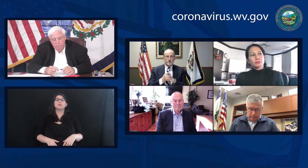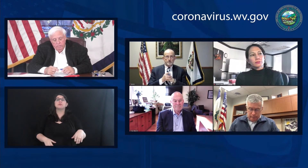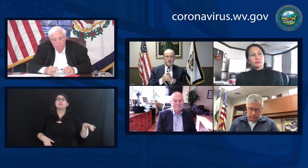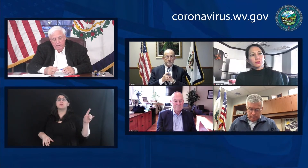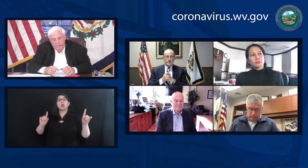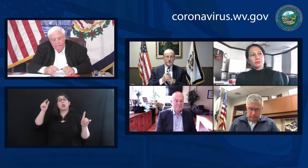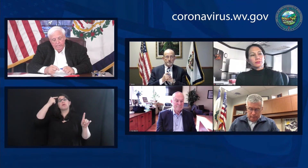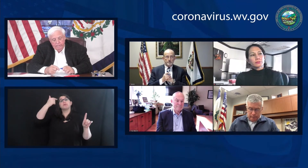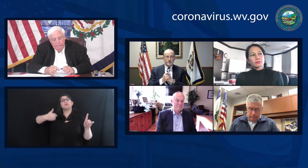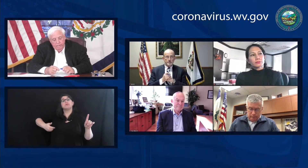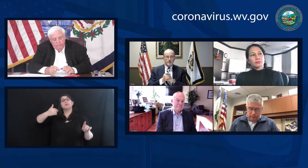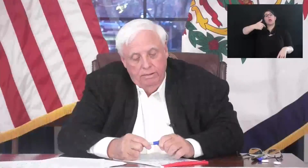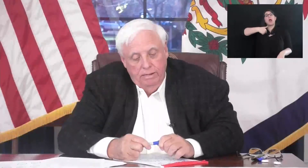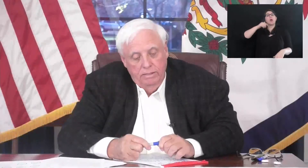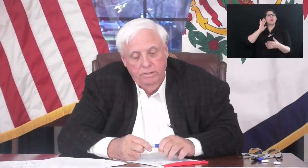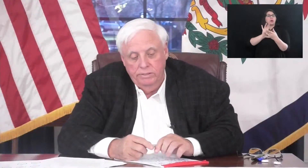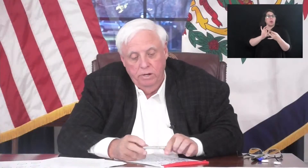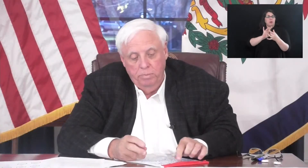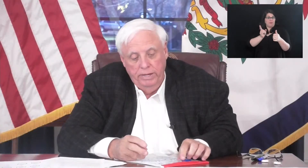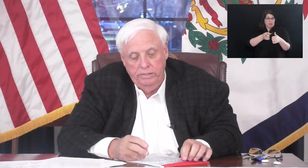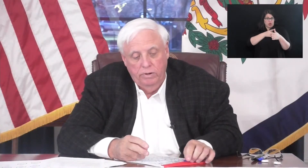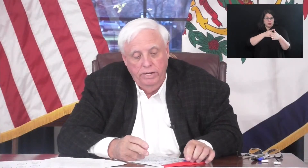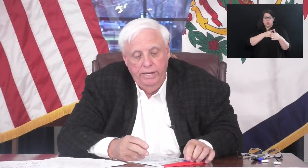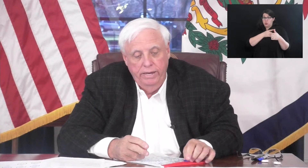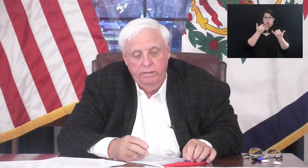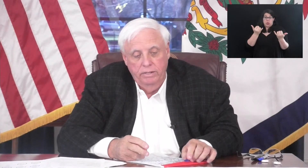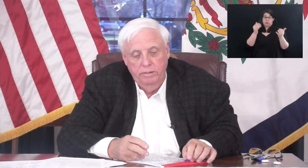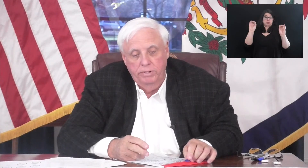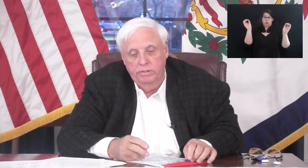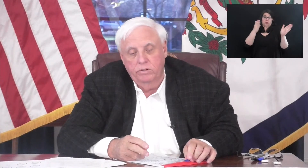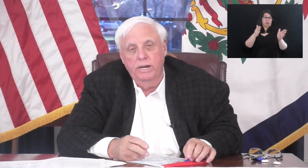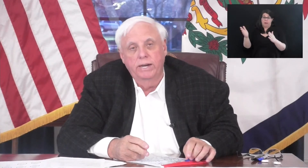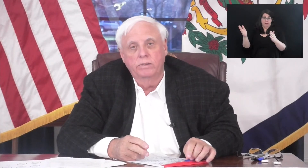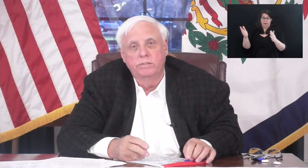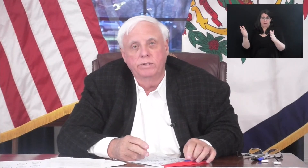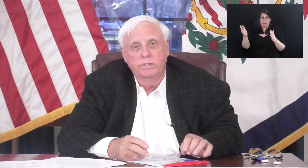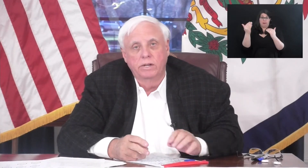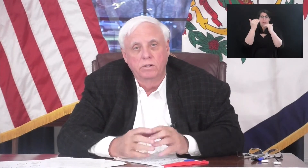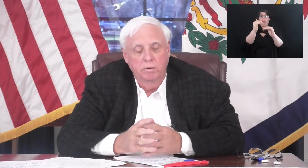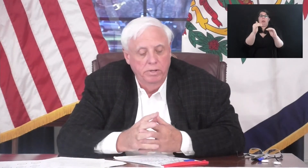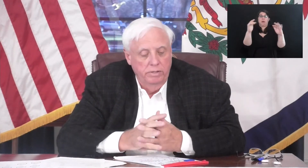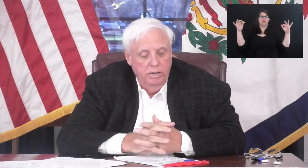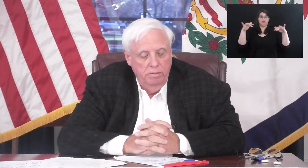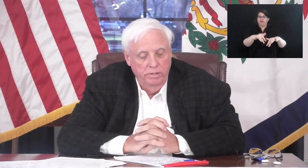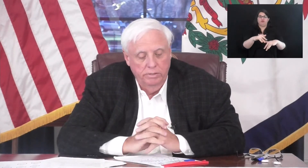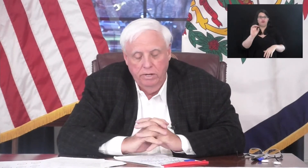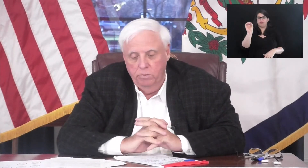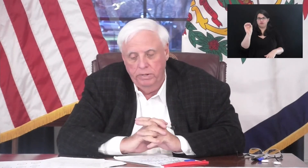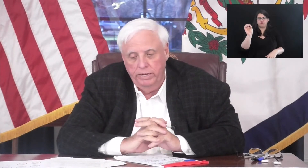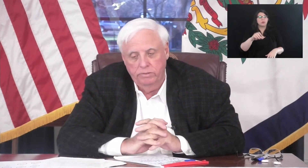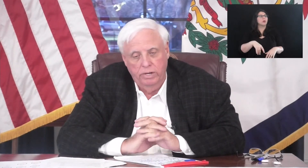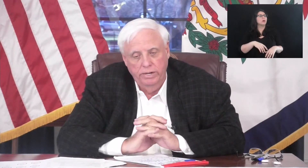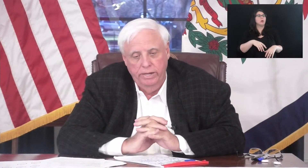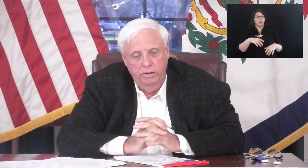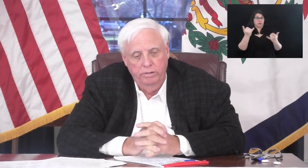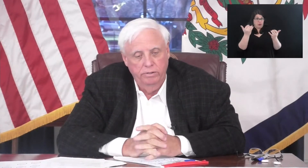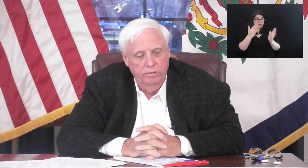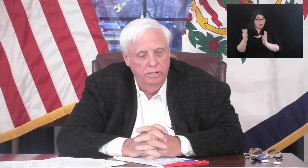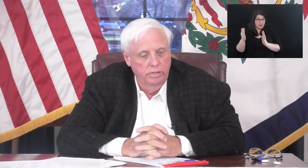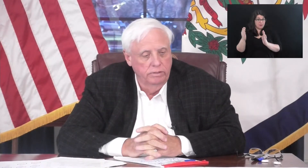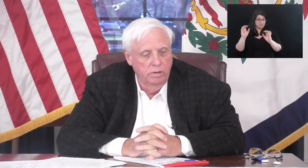comment on the back end. There's no plans right now to limit the crowds, and there's no plans right